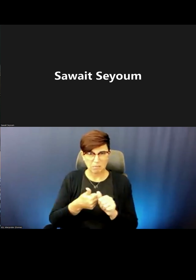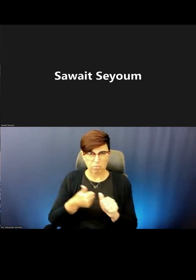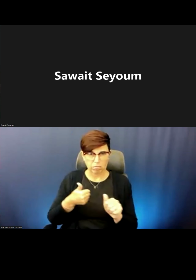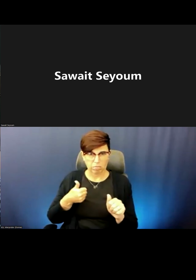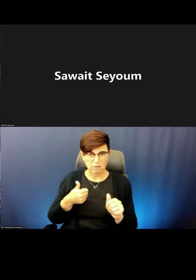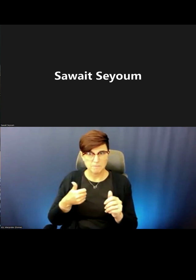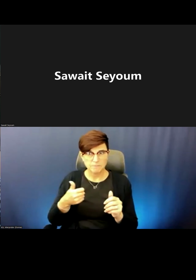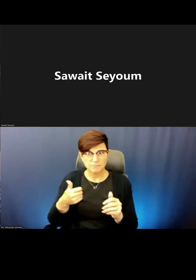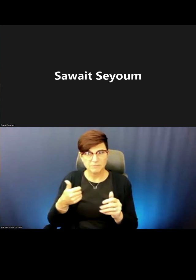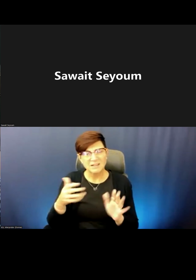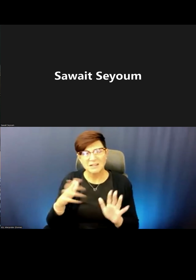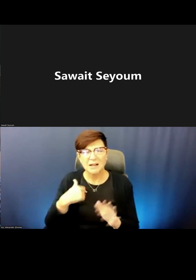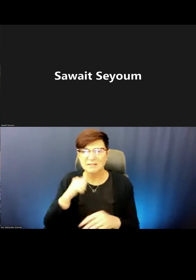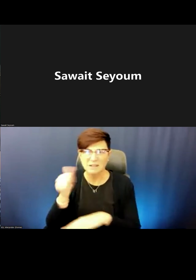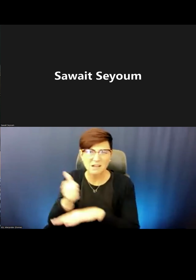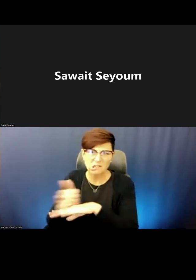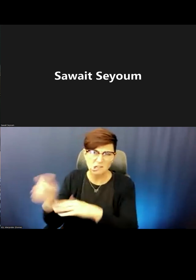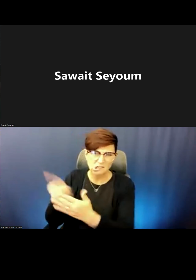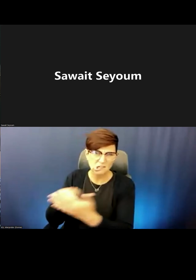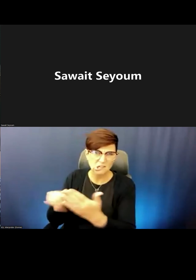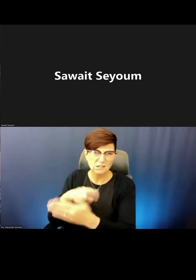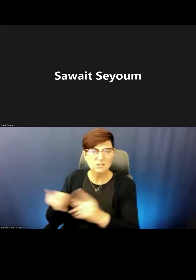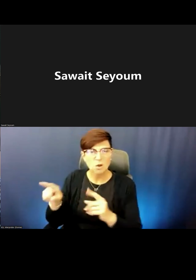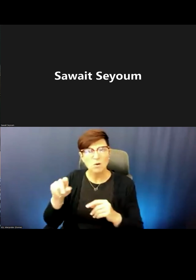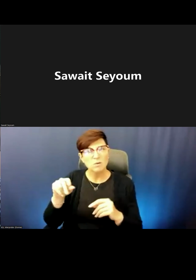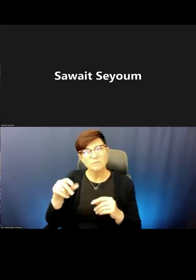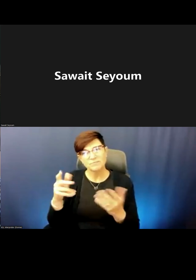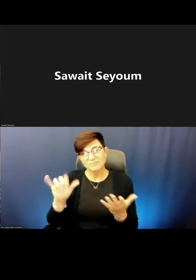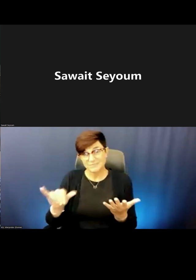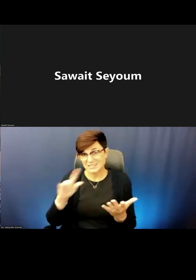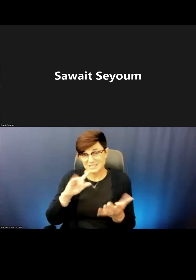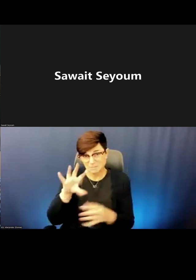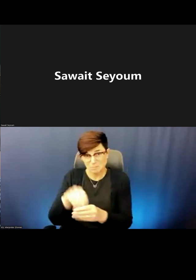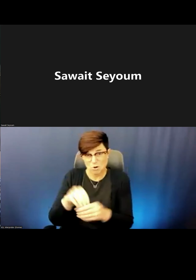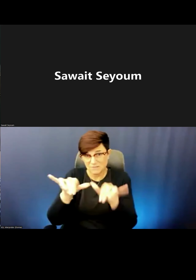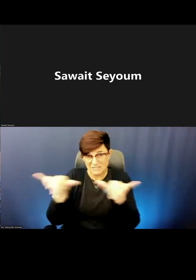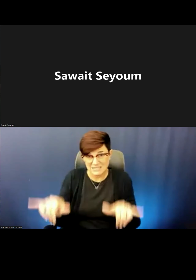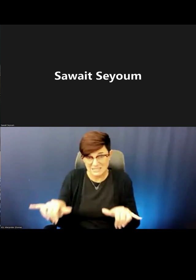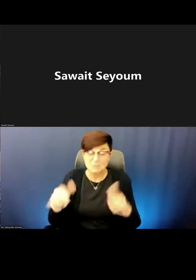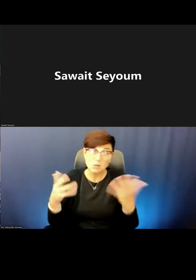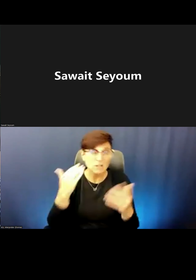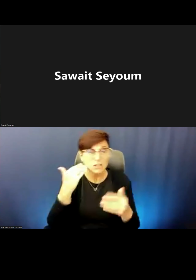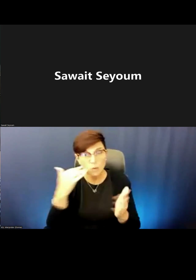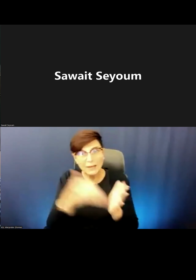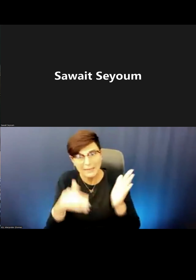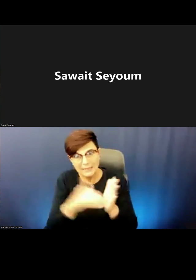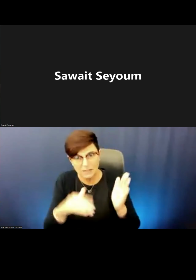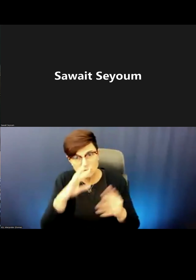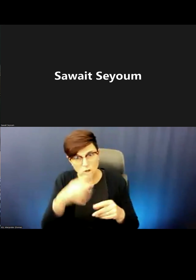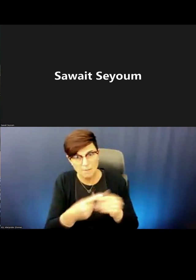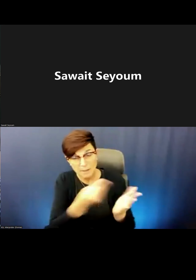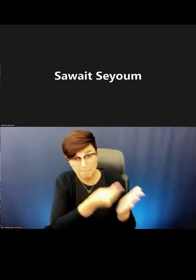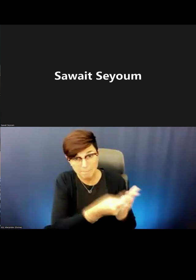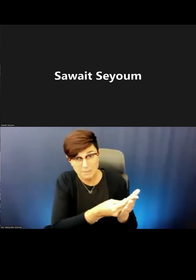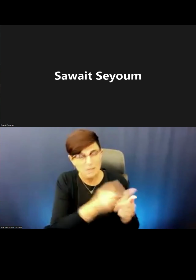system, right? So we have an uphill battle without even talking about the money piece of it, but you know, even when there is money, it's